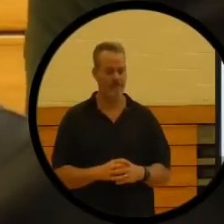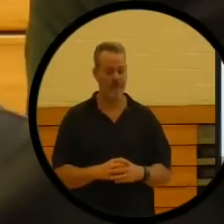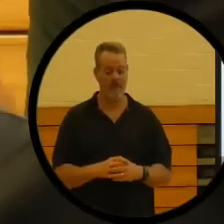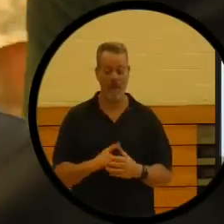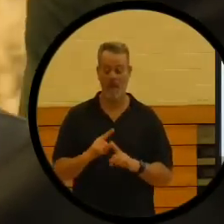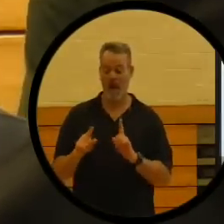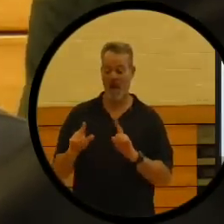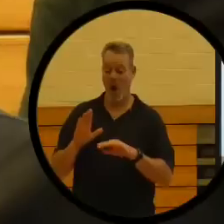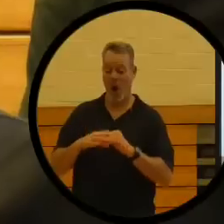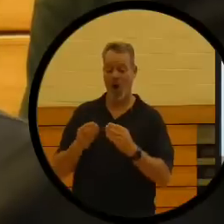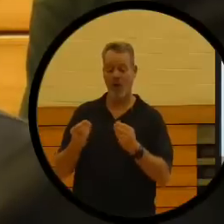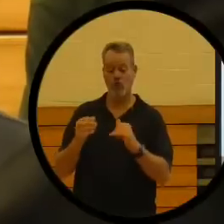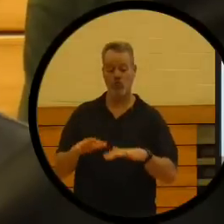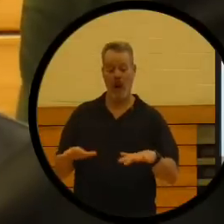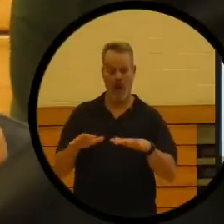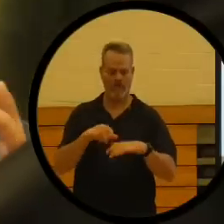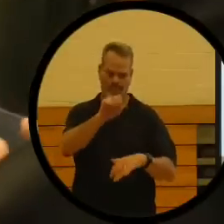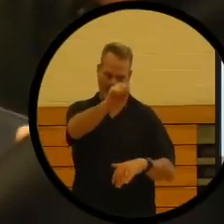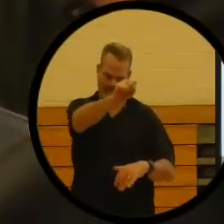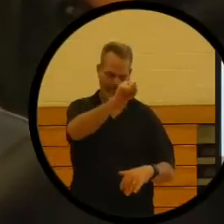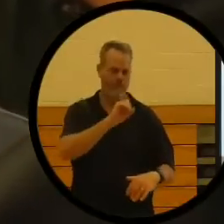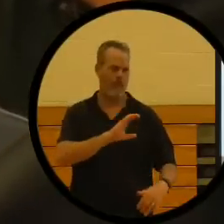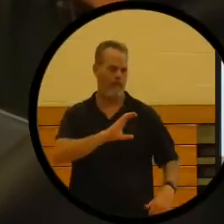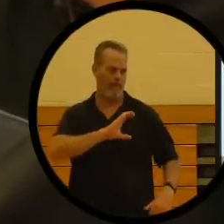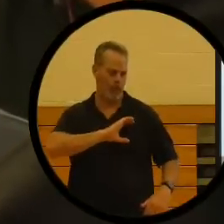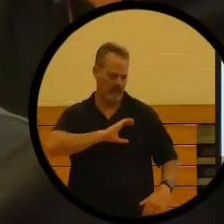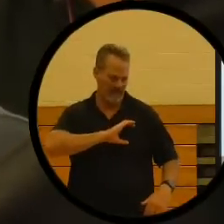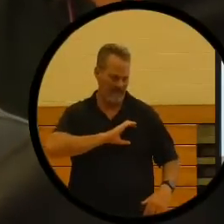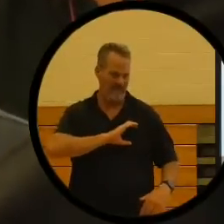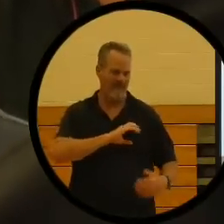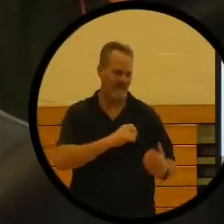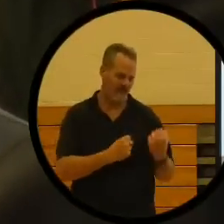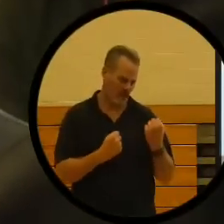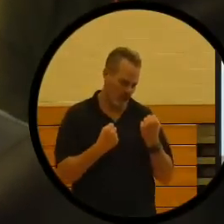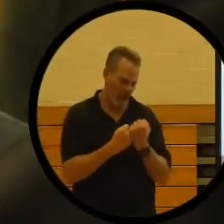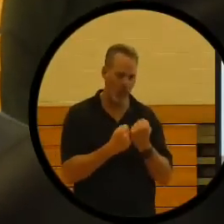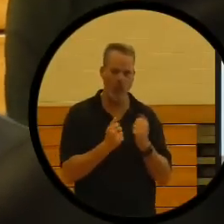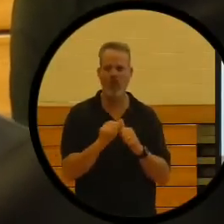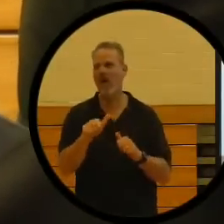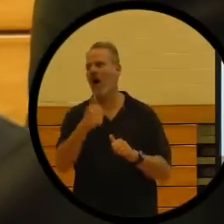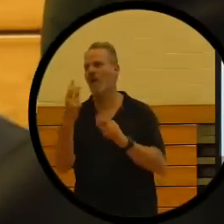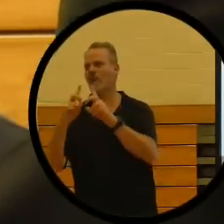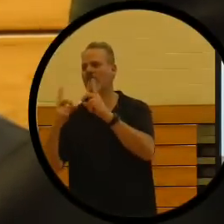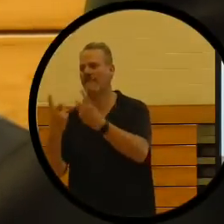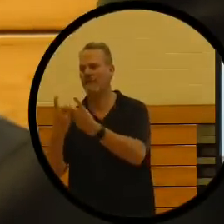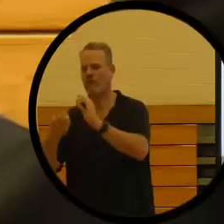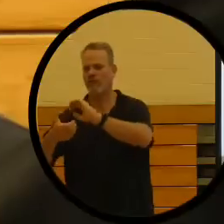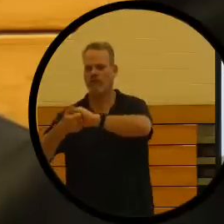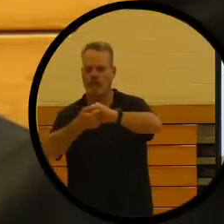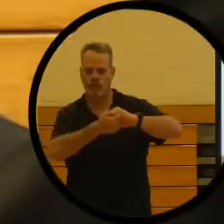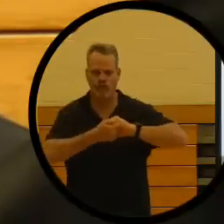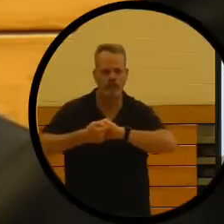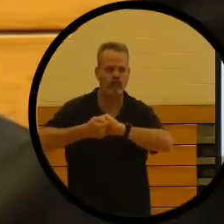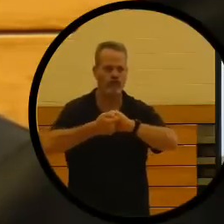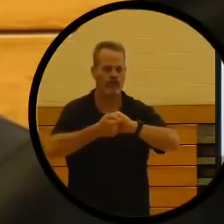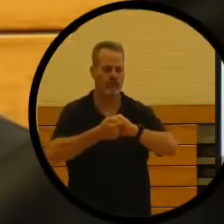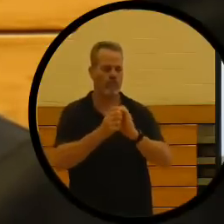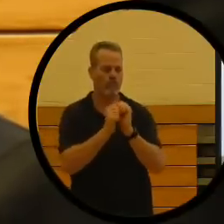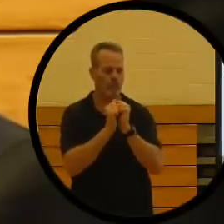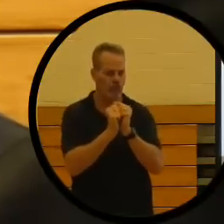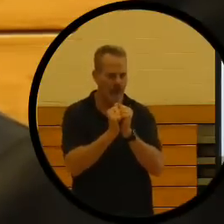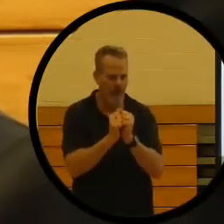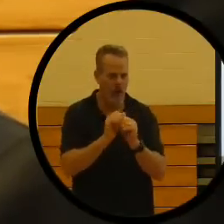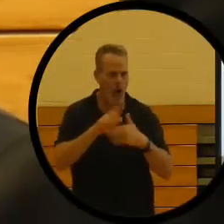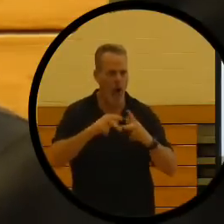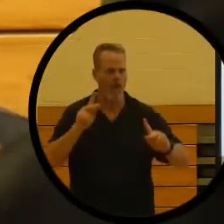as far as on the ground, yeah, police, they'll be supported by all the other districts, you know, all the, you know,